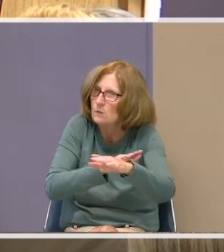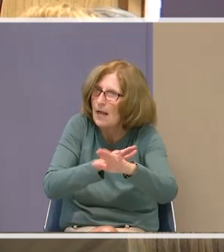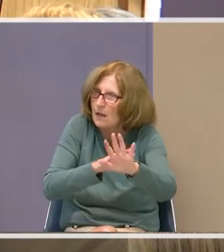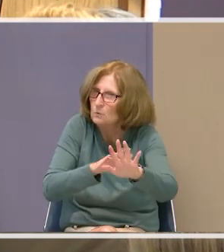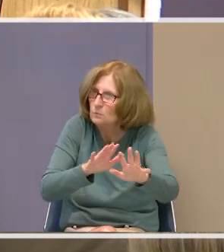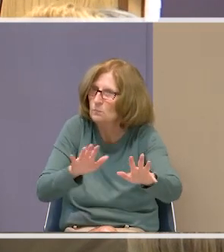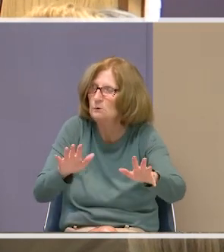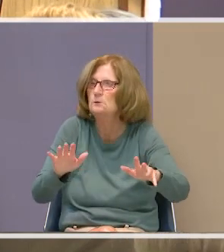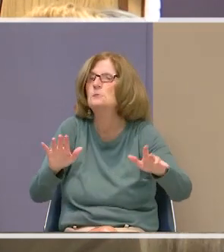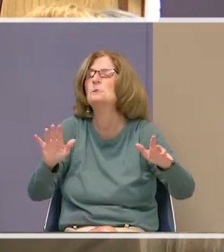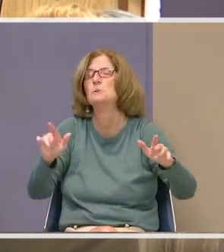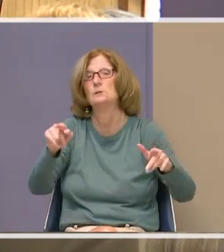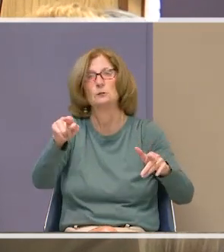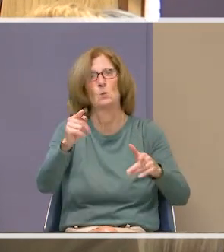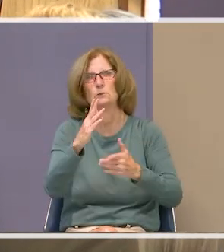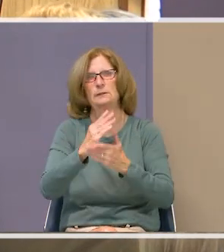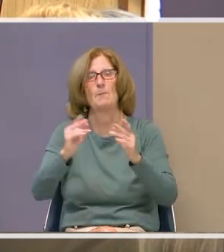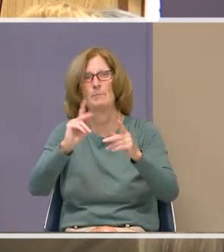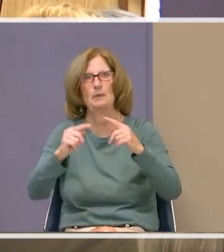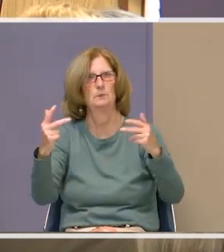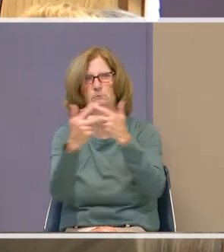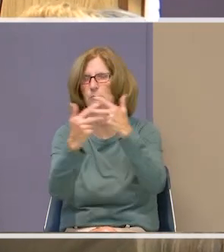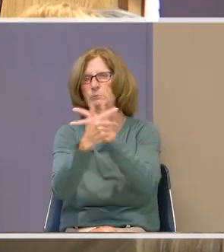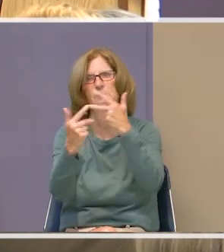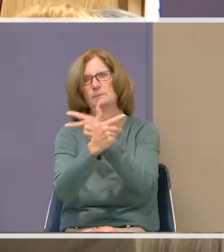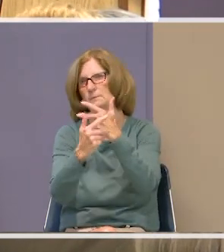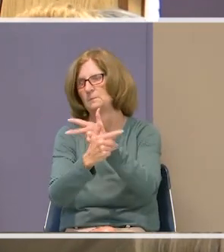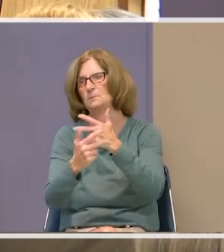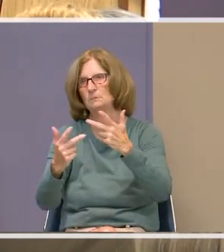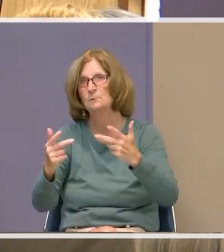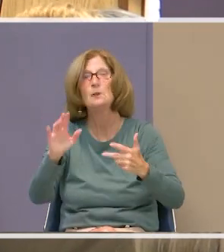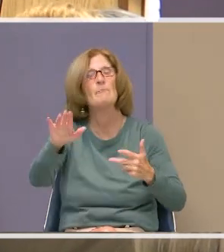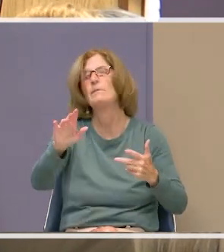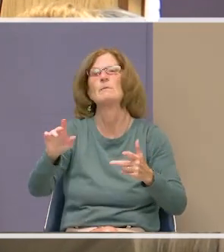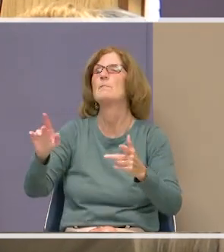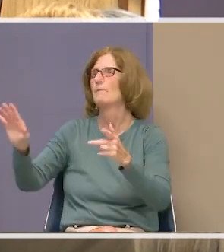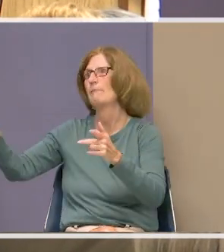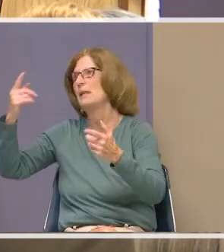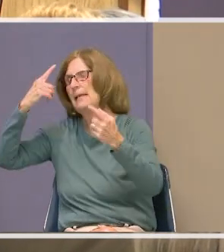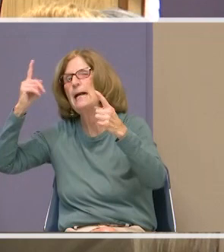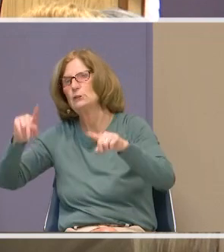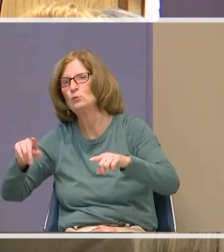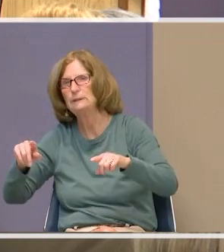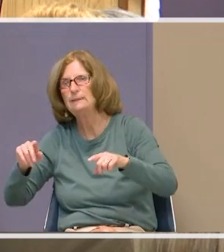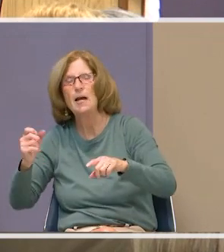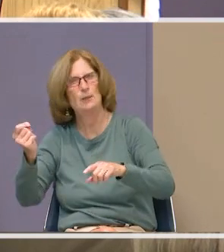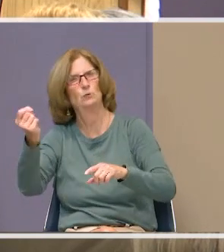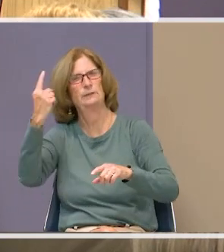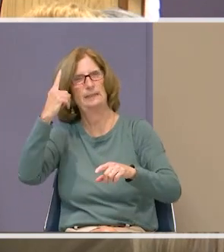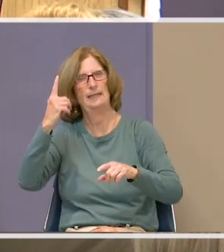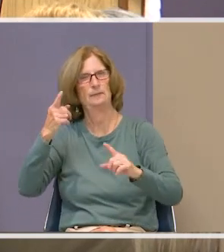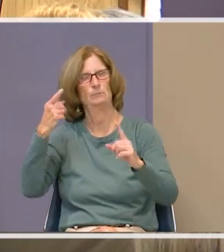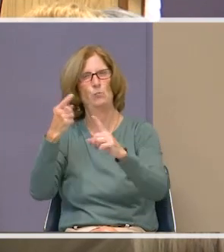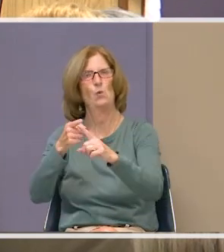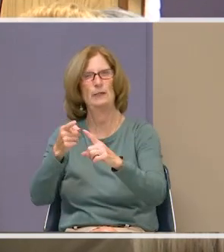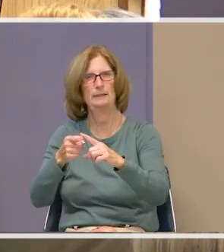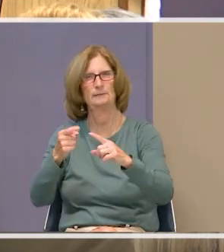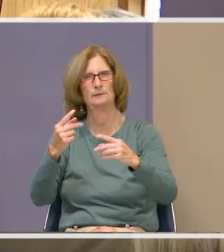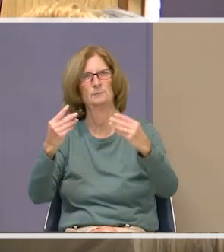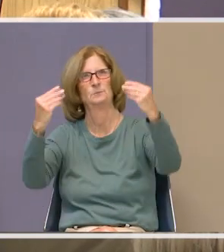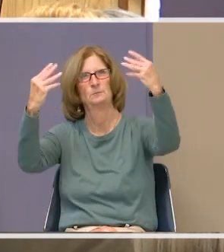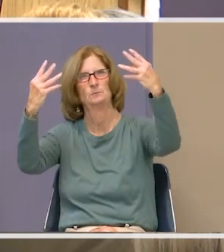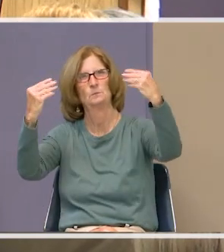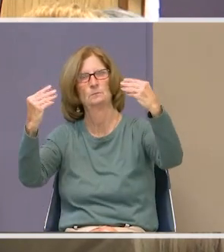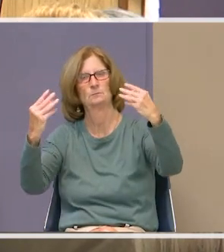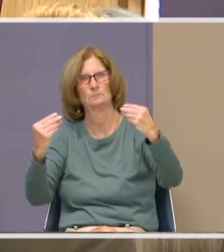might slow down some of the terrifying traffic behind my house. And then finally, I agree about the left turn signal at the thing